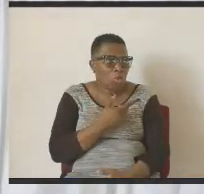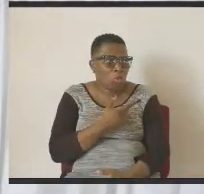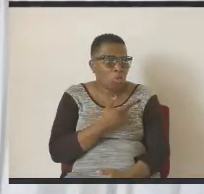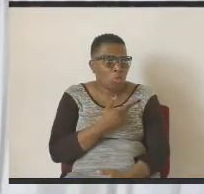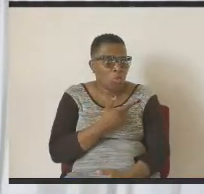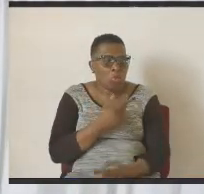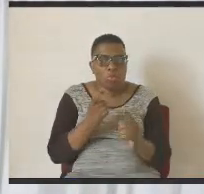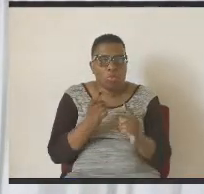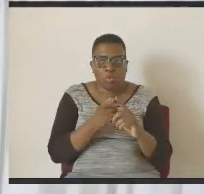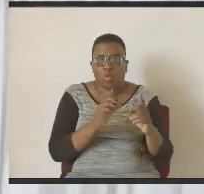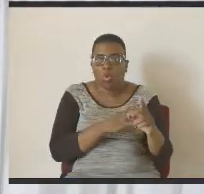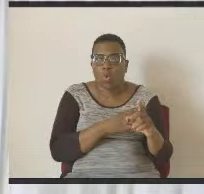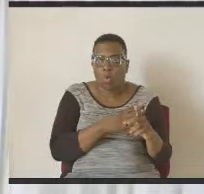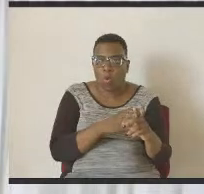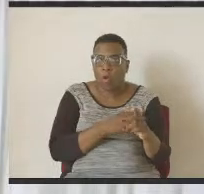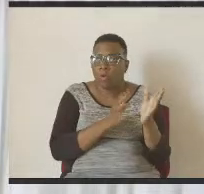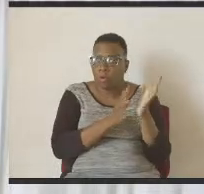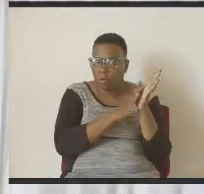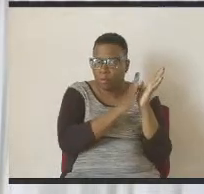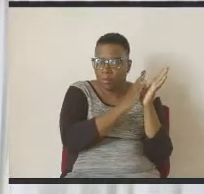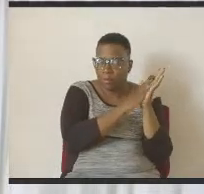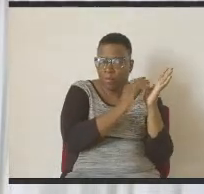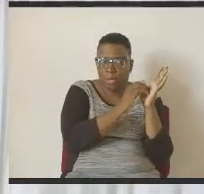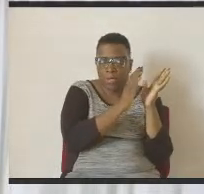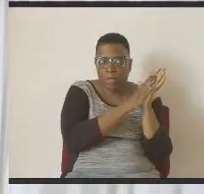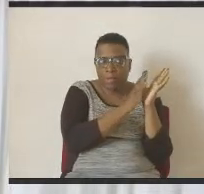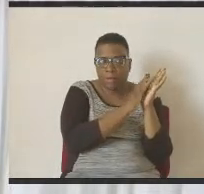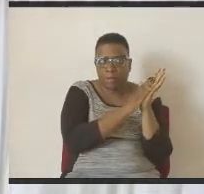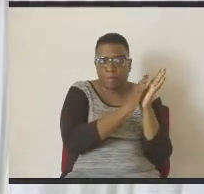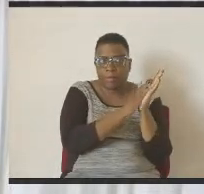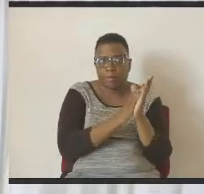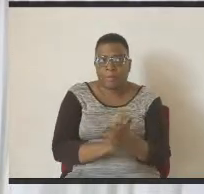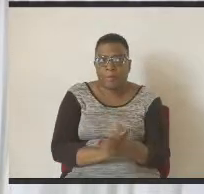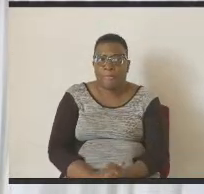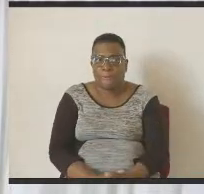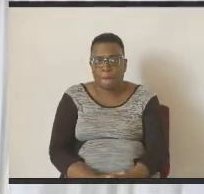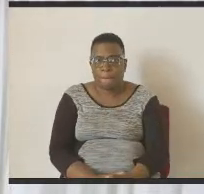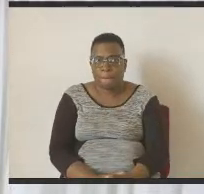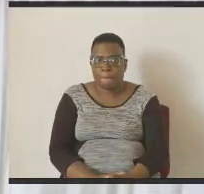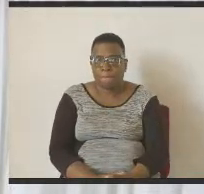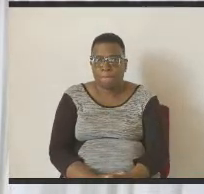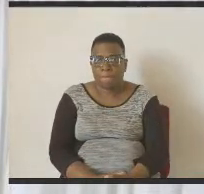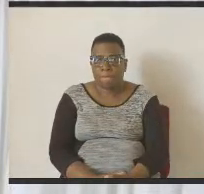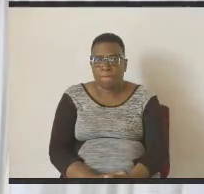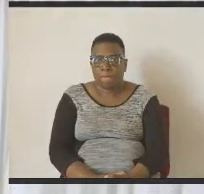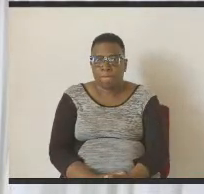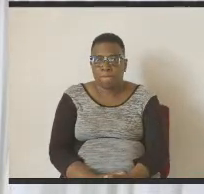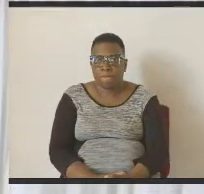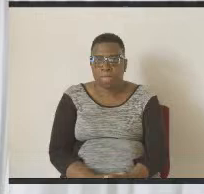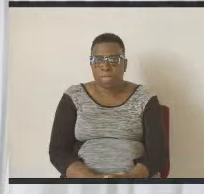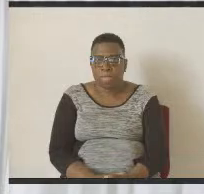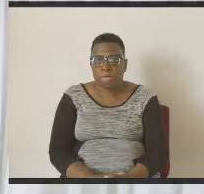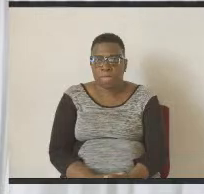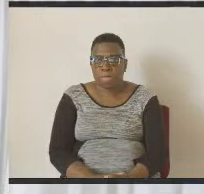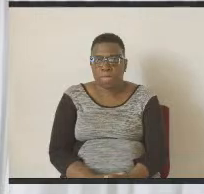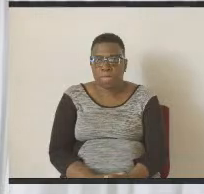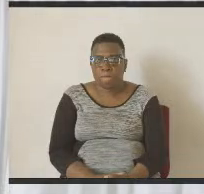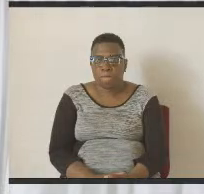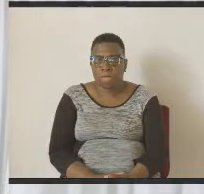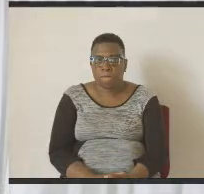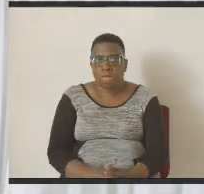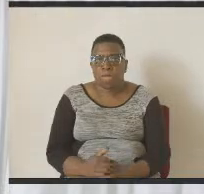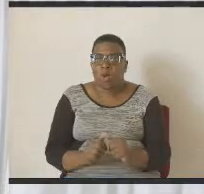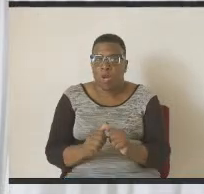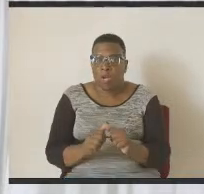to the choir. Let's give them another round of applause. Let's bless them as they continue to sacrifice their